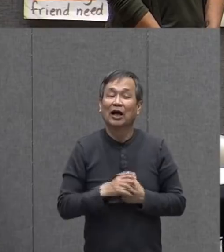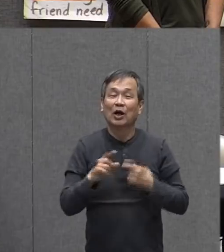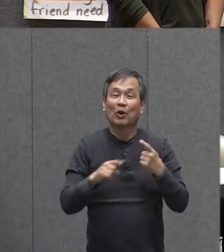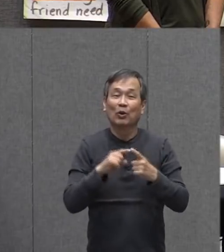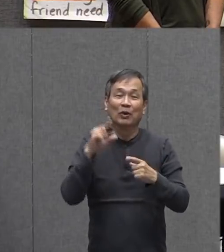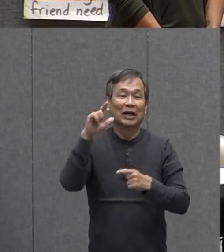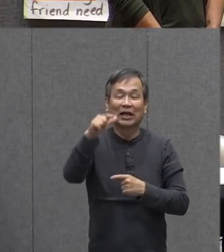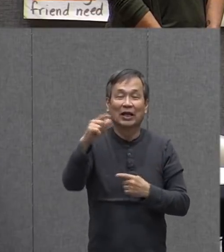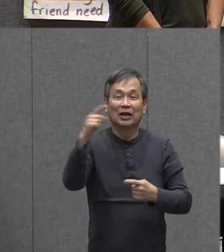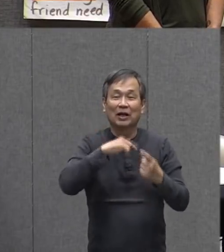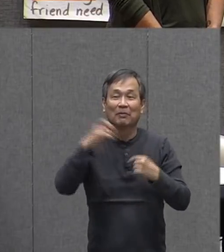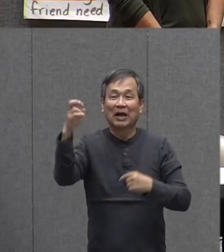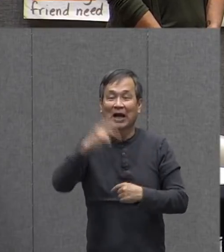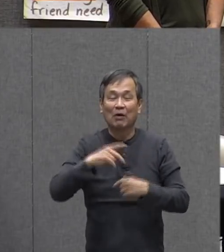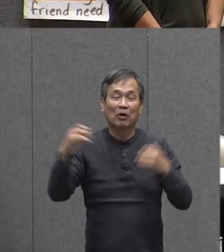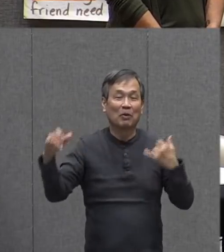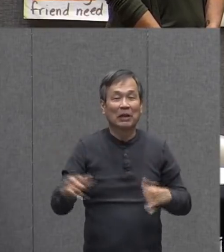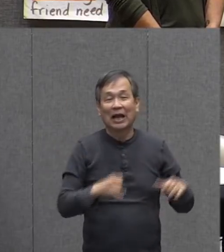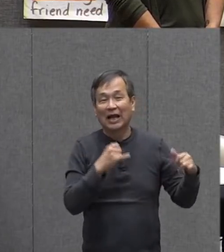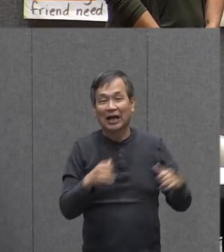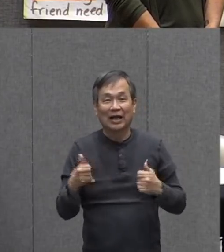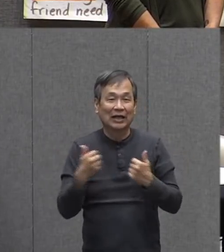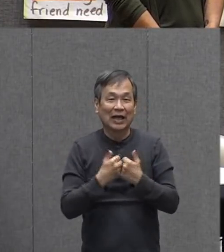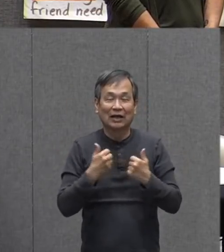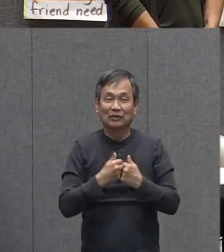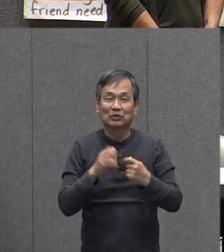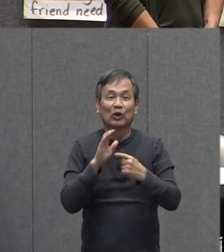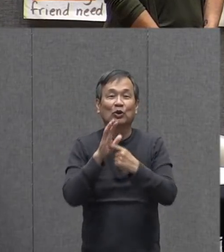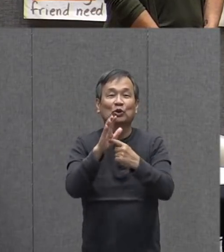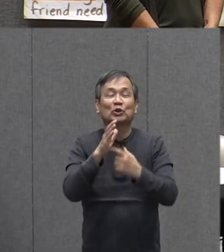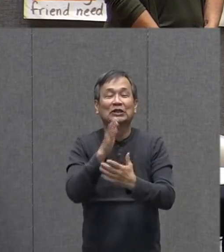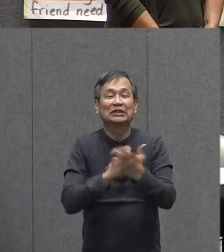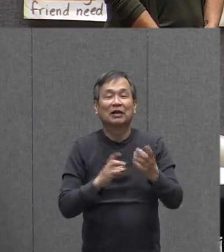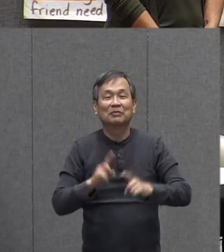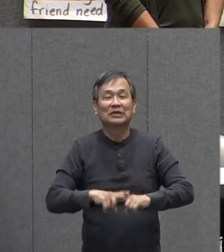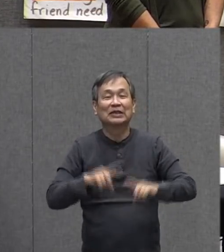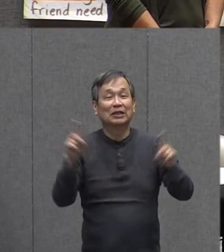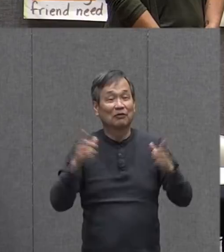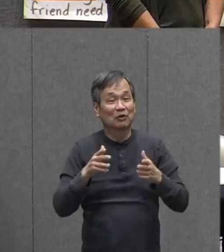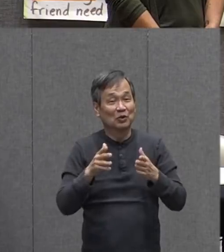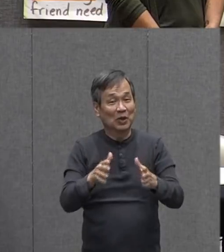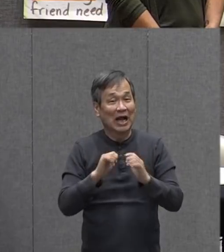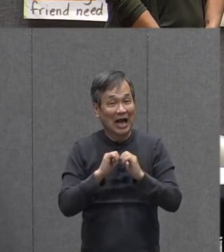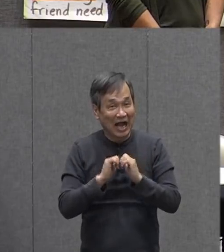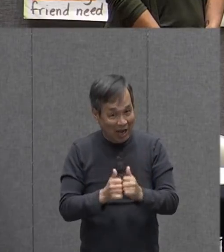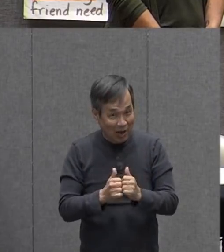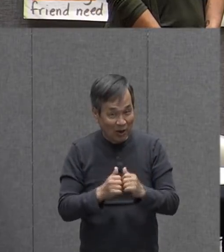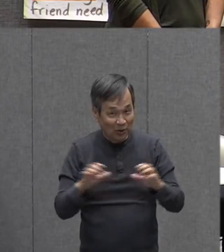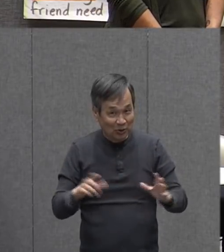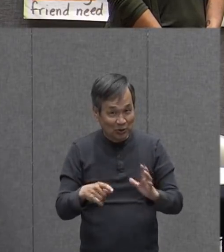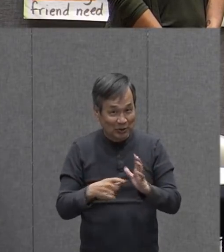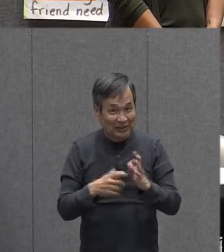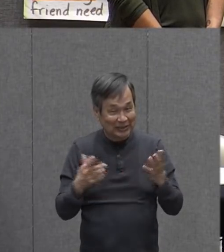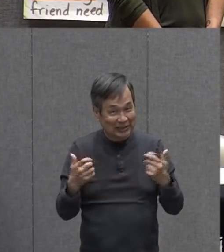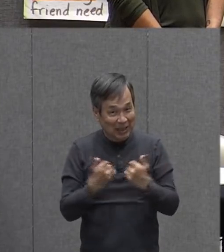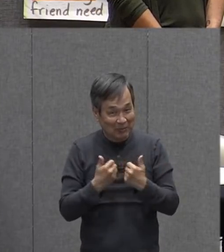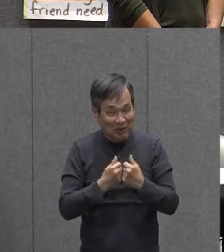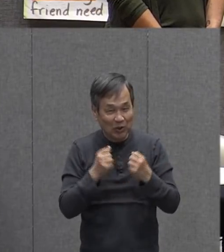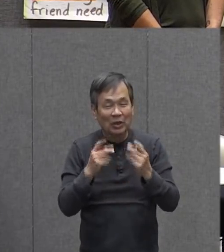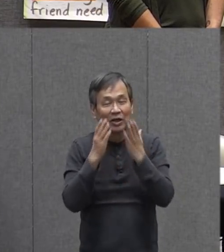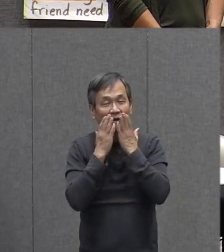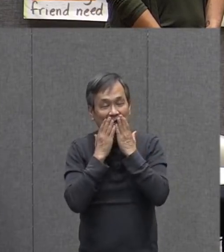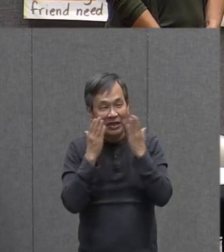4, I would have 8 altogether. Remember that commutative property that we did? So if I did 4 rows